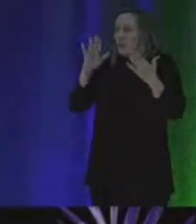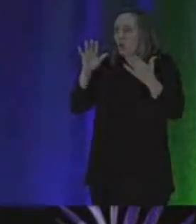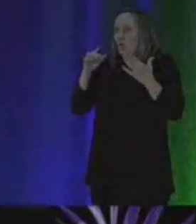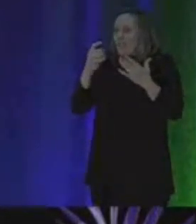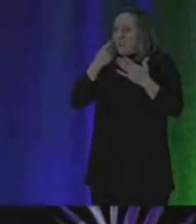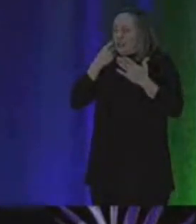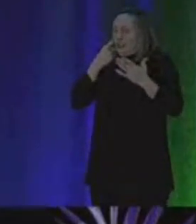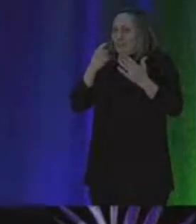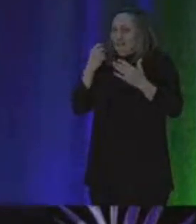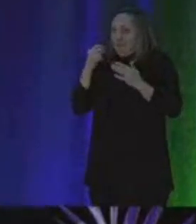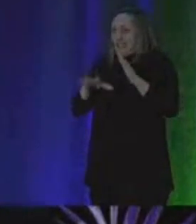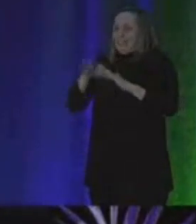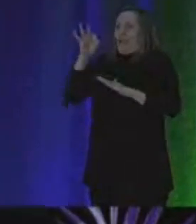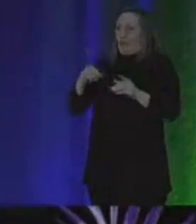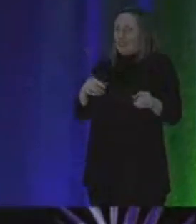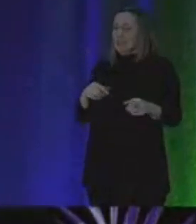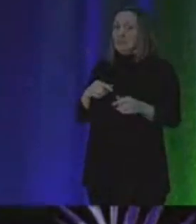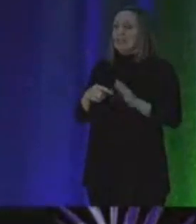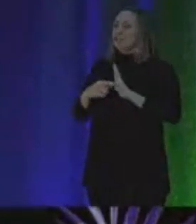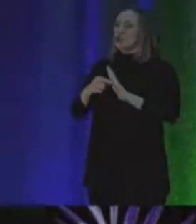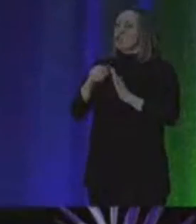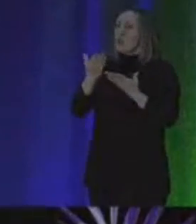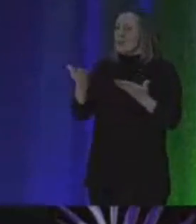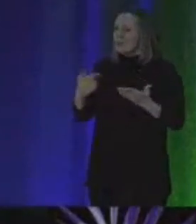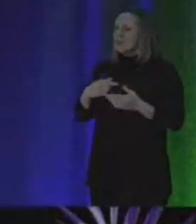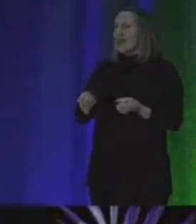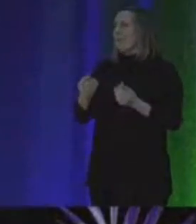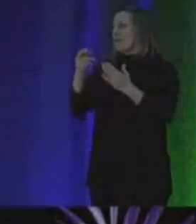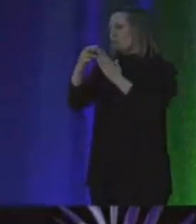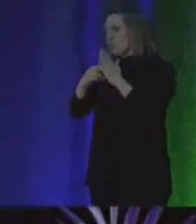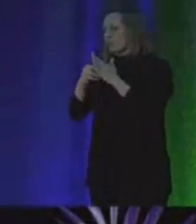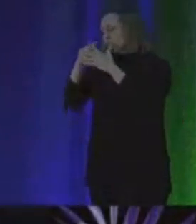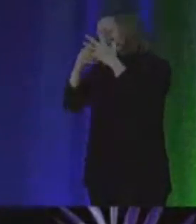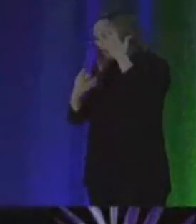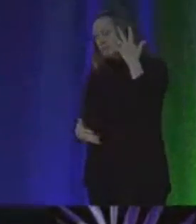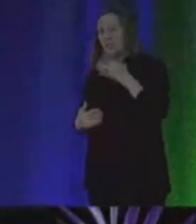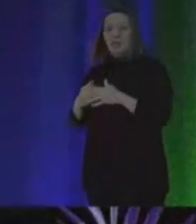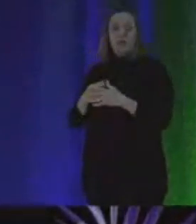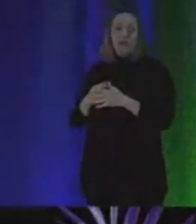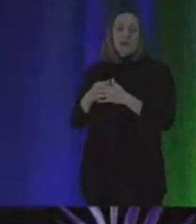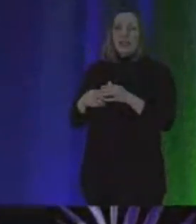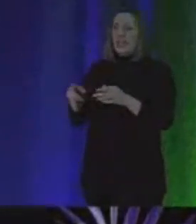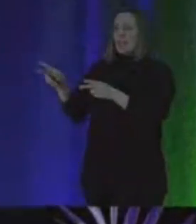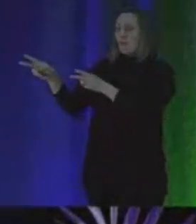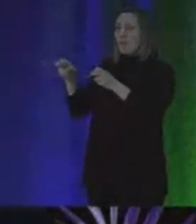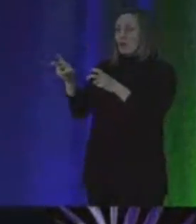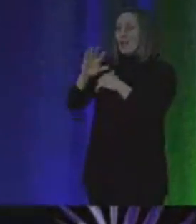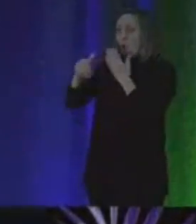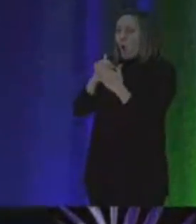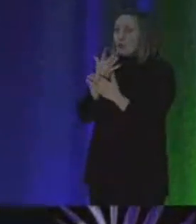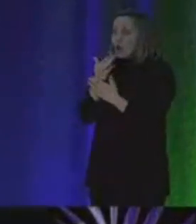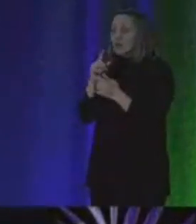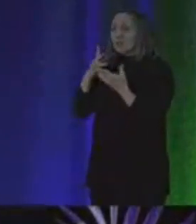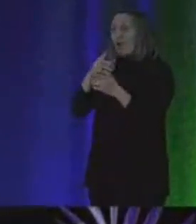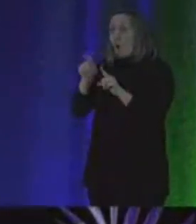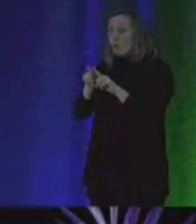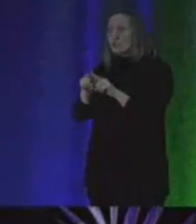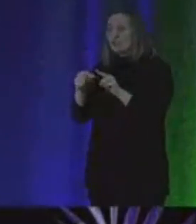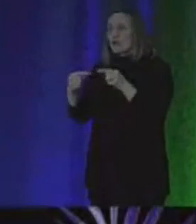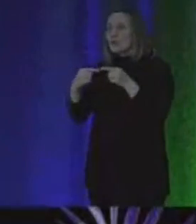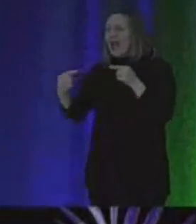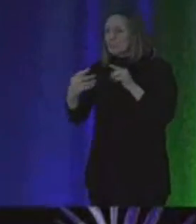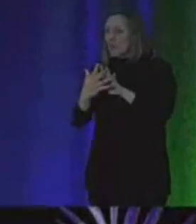recently. And it'll show you the elements, how many rules there are, et cetera, et cetera. It'll pull out all the colors, and it'll show you contrast